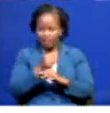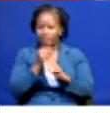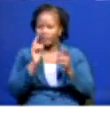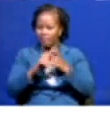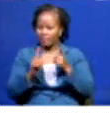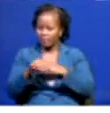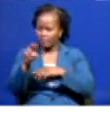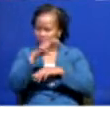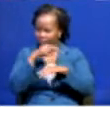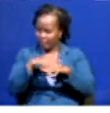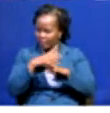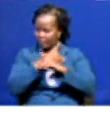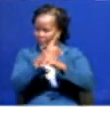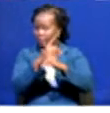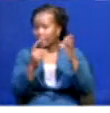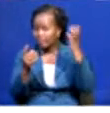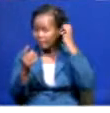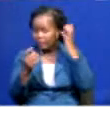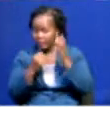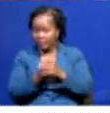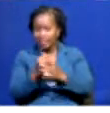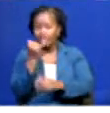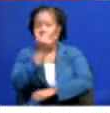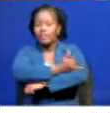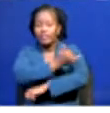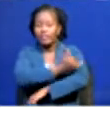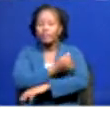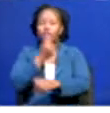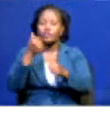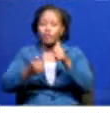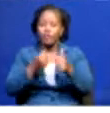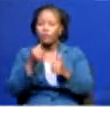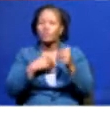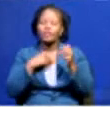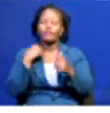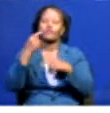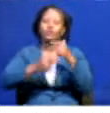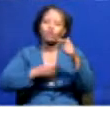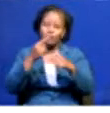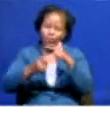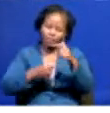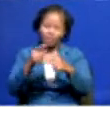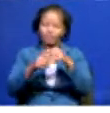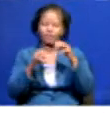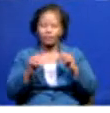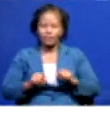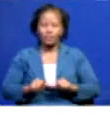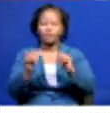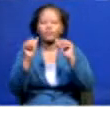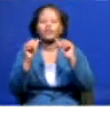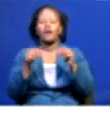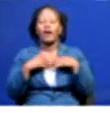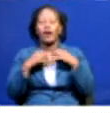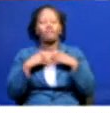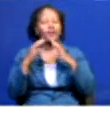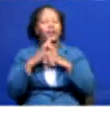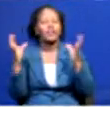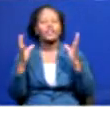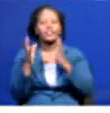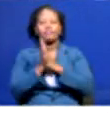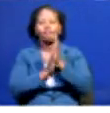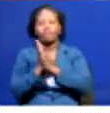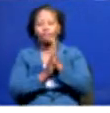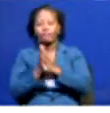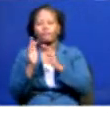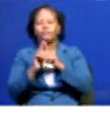College, an institution that has consistently maintained an admirable record and continues to